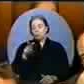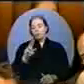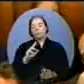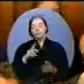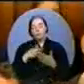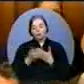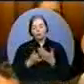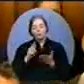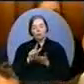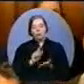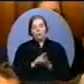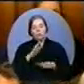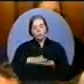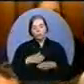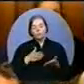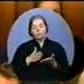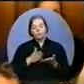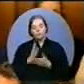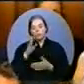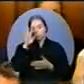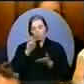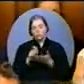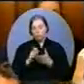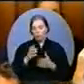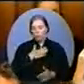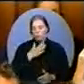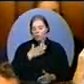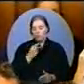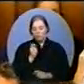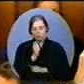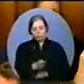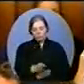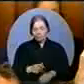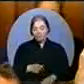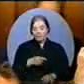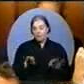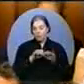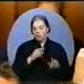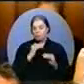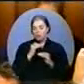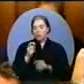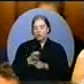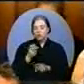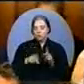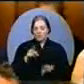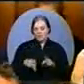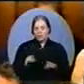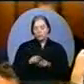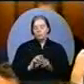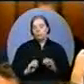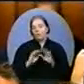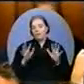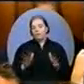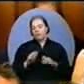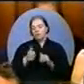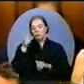Speaker, this is important legislation. It means jobs, it means protecting consumers, and it means modernizing Canada's copyright legislation. That is long